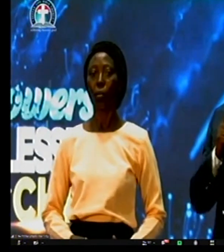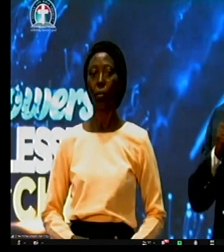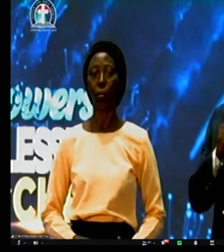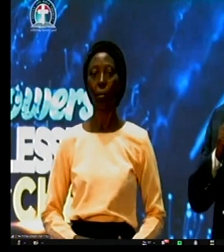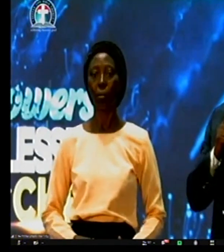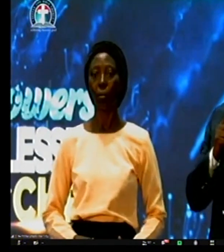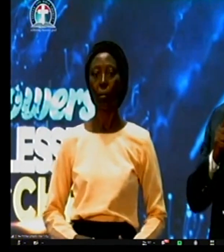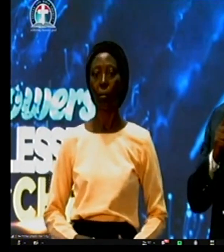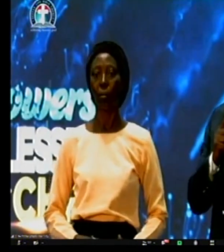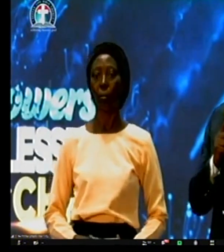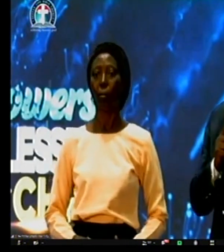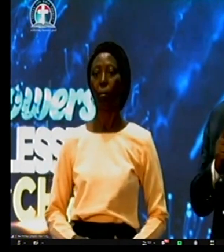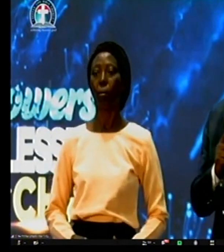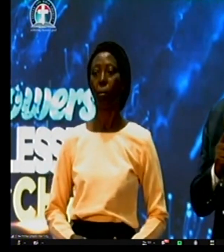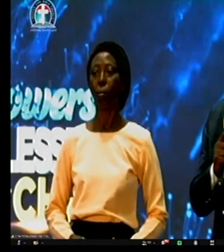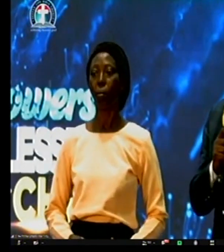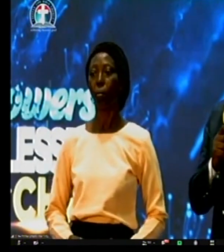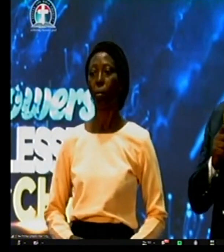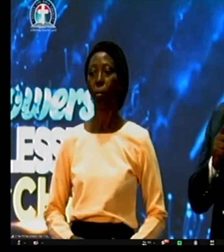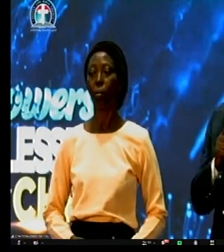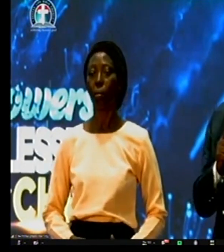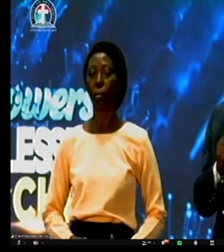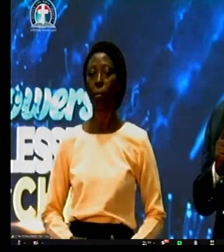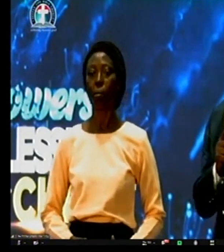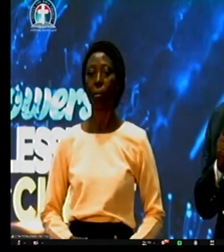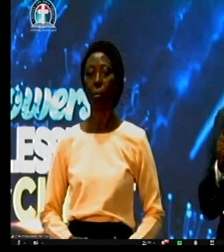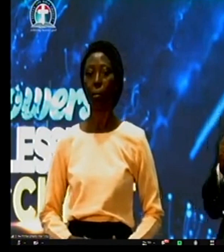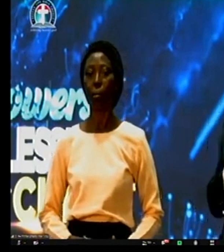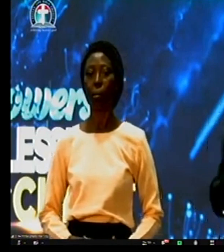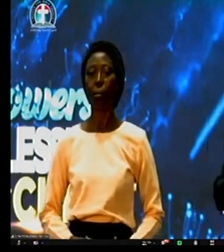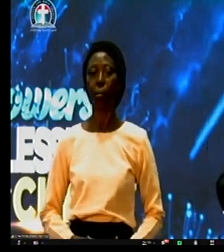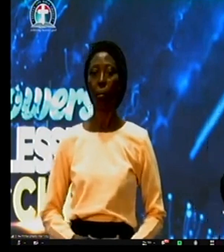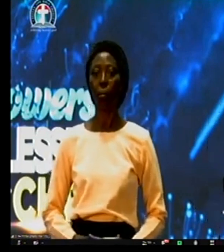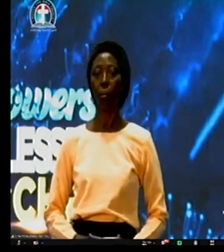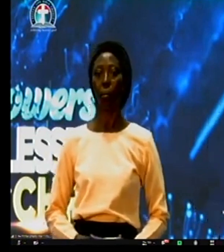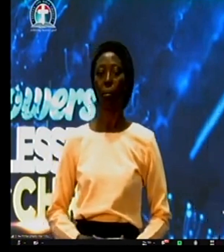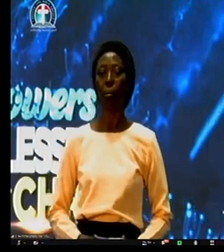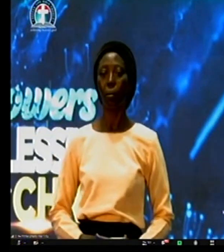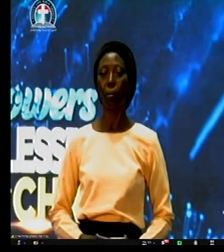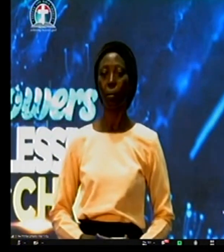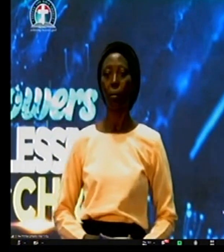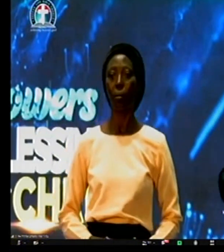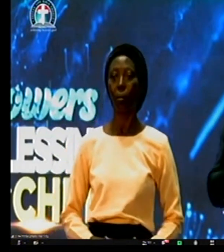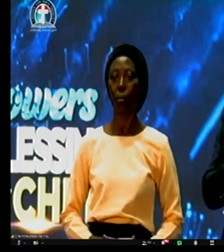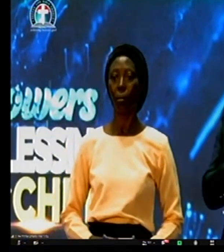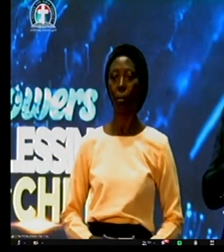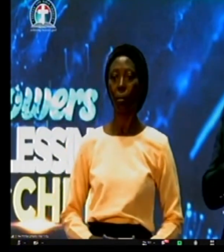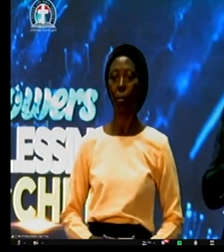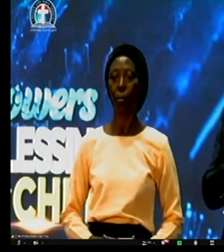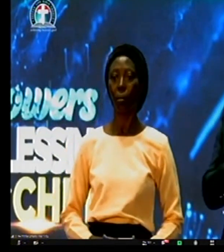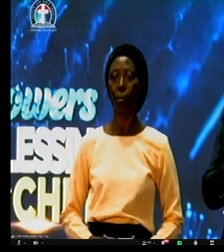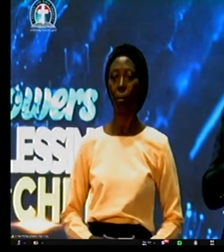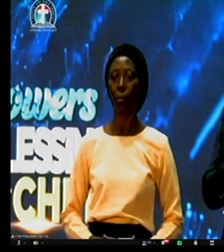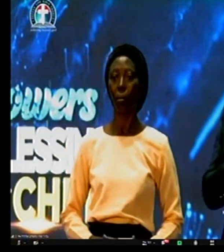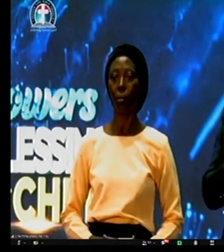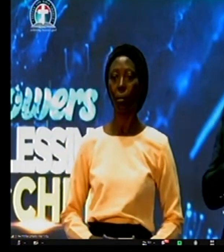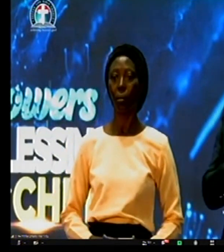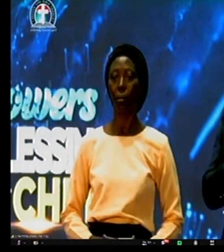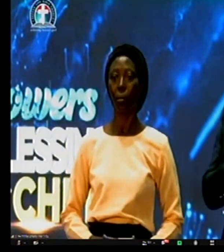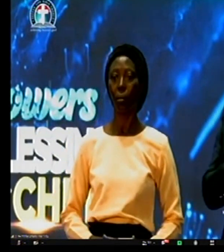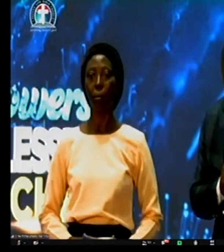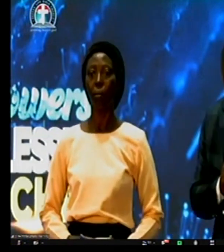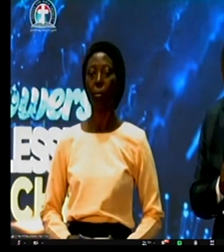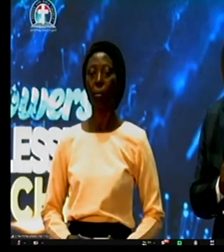is shaking. Her body will just be vibrating. So, but as she attended